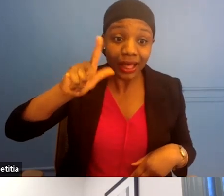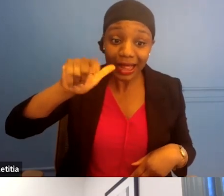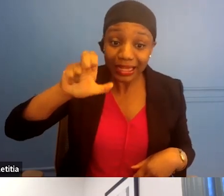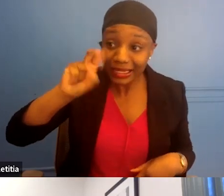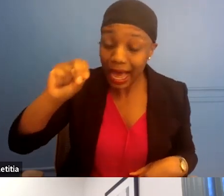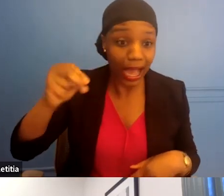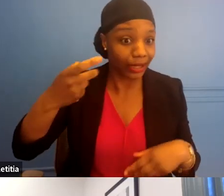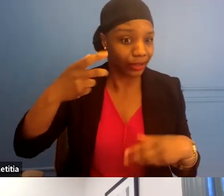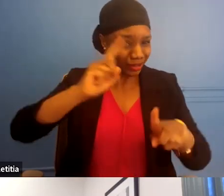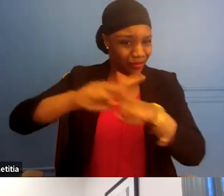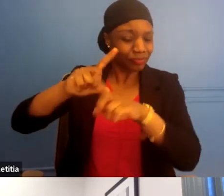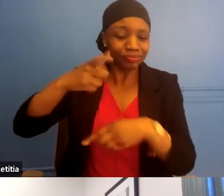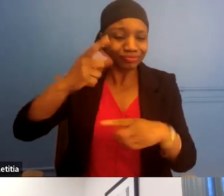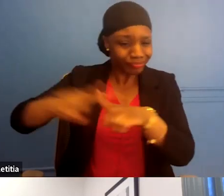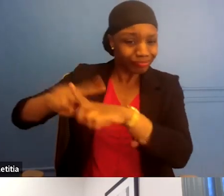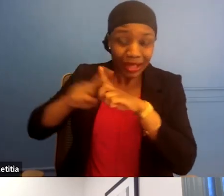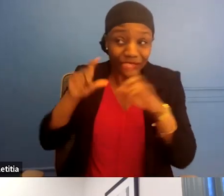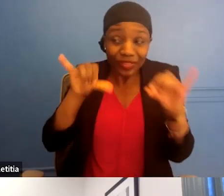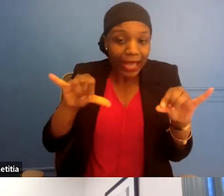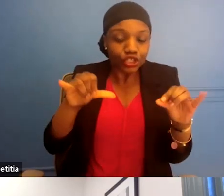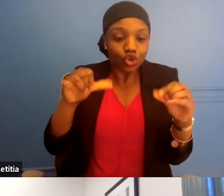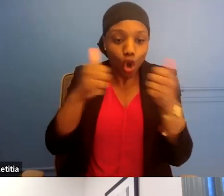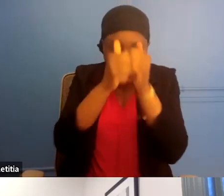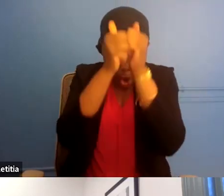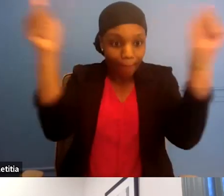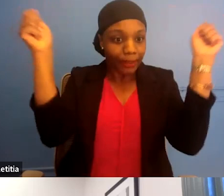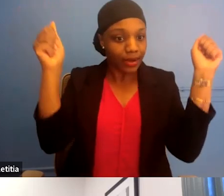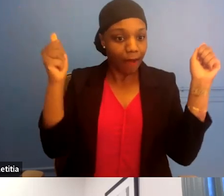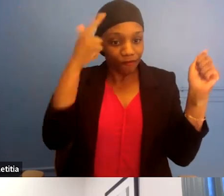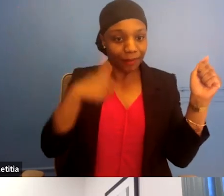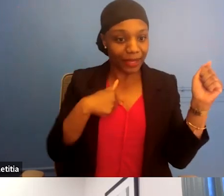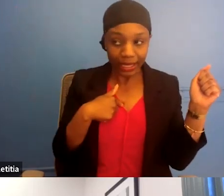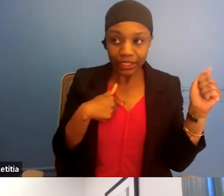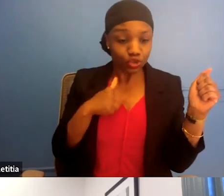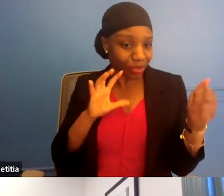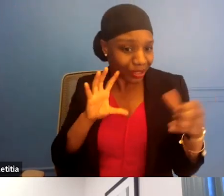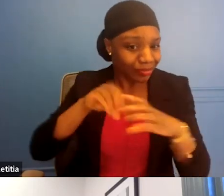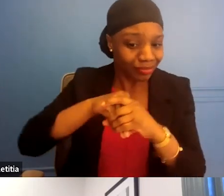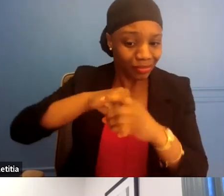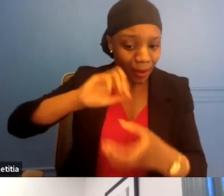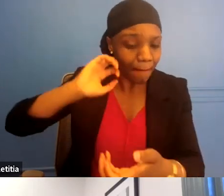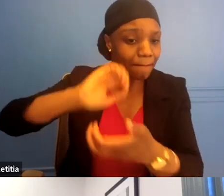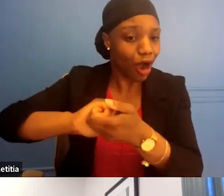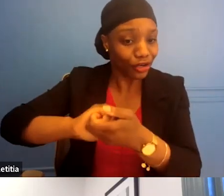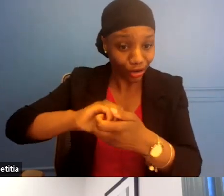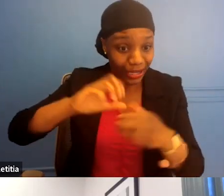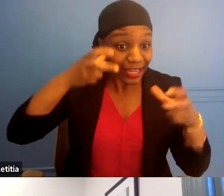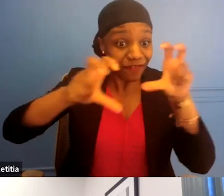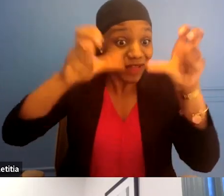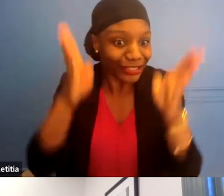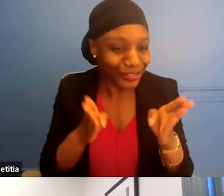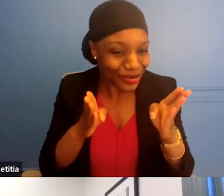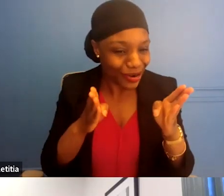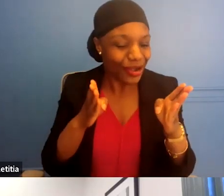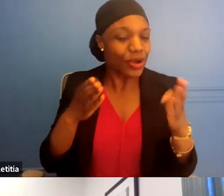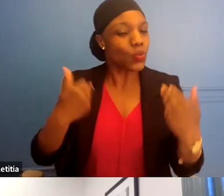I frankly didn't even know existed, but being able to be of counsel, be a thought partner, be an investor and owner, and really